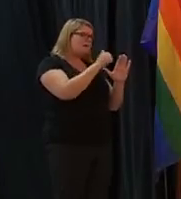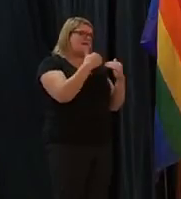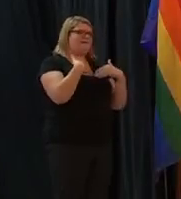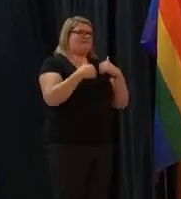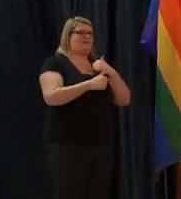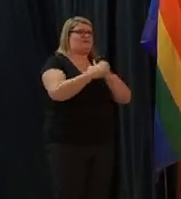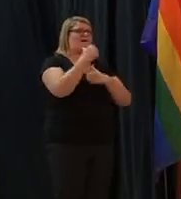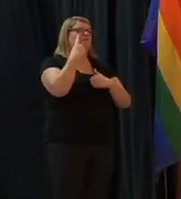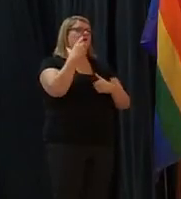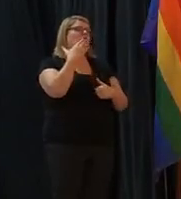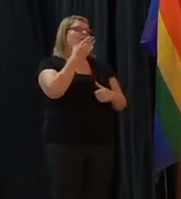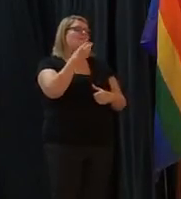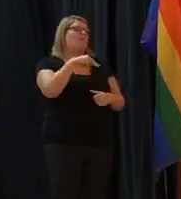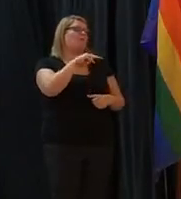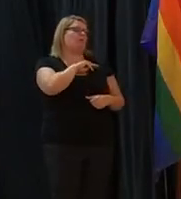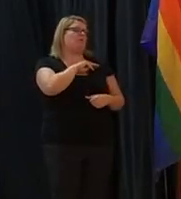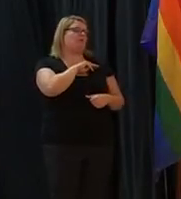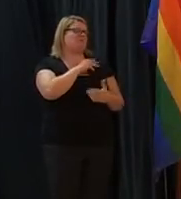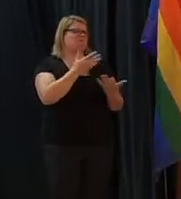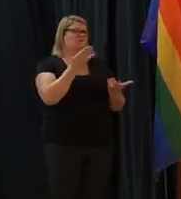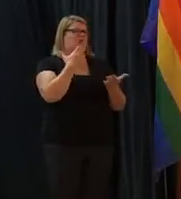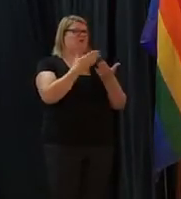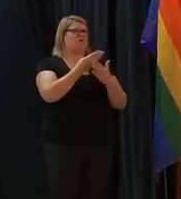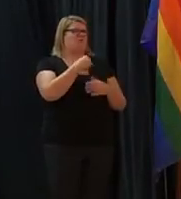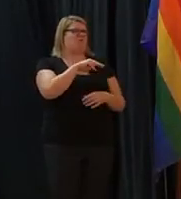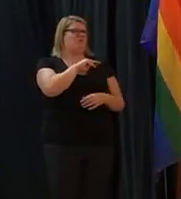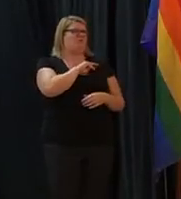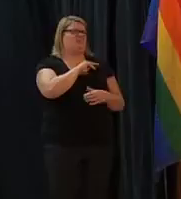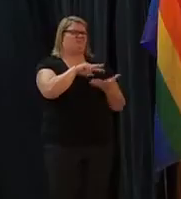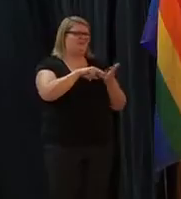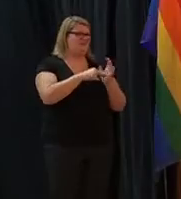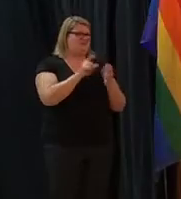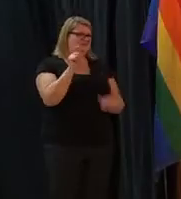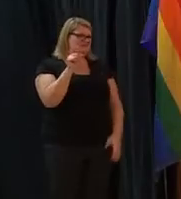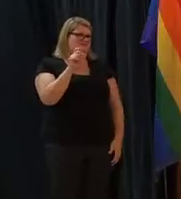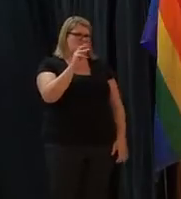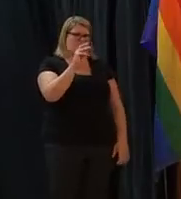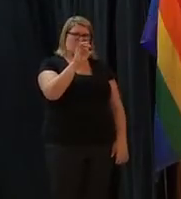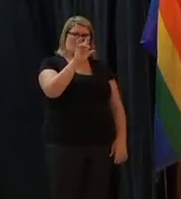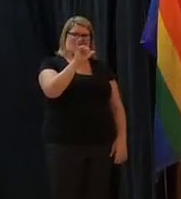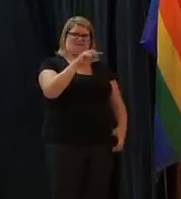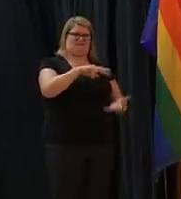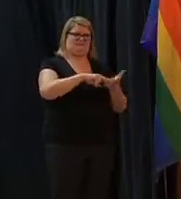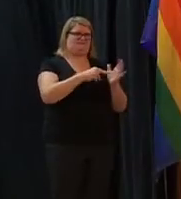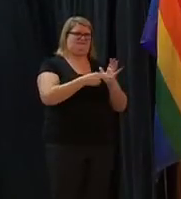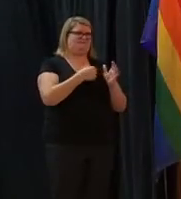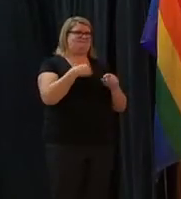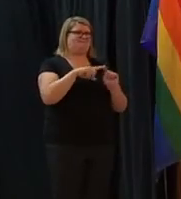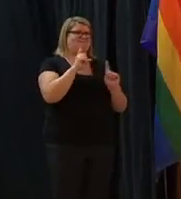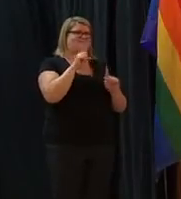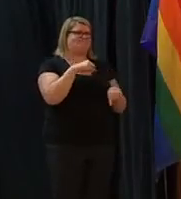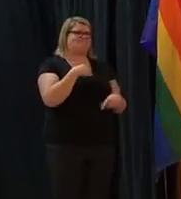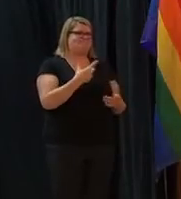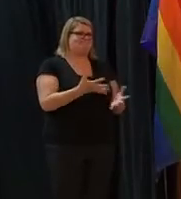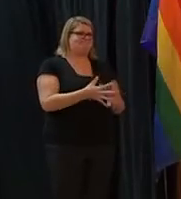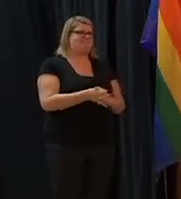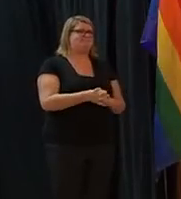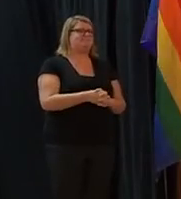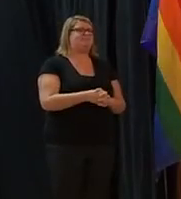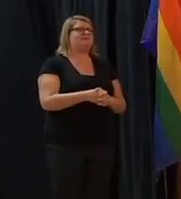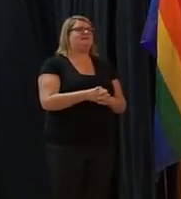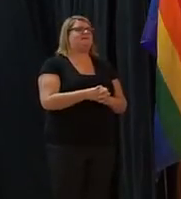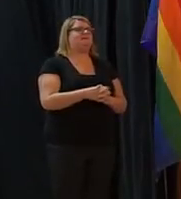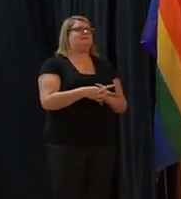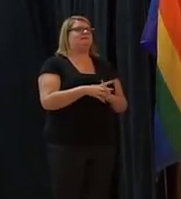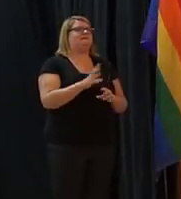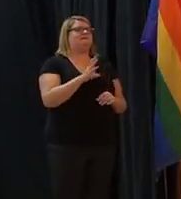good morals. How do we define morality? That's the 1 million question I can't answer. And then it creates a